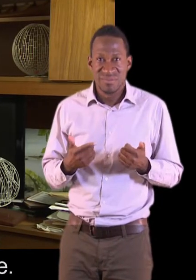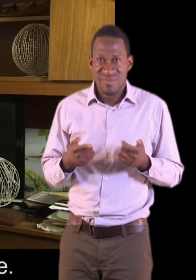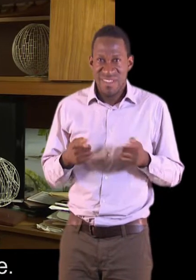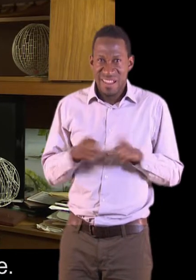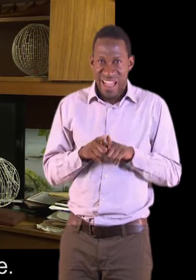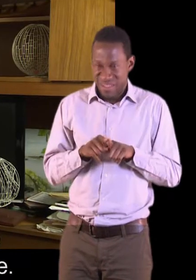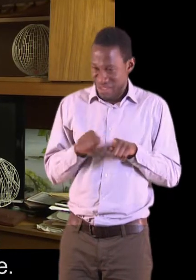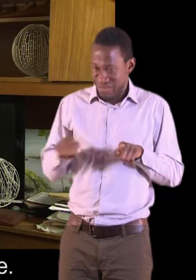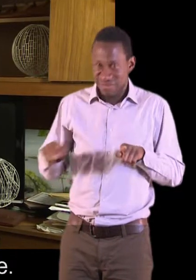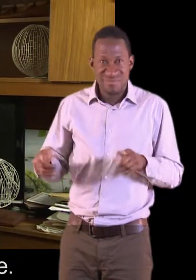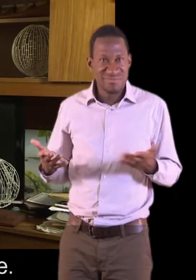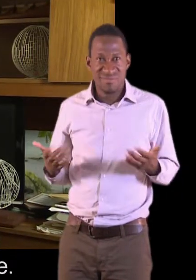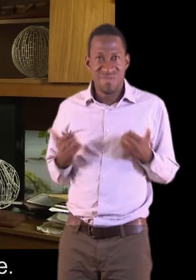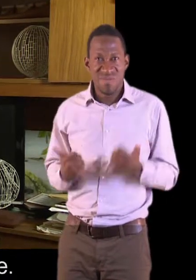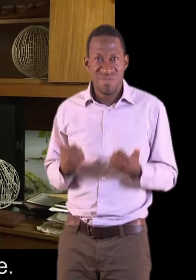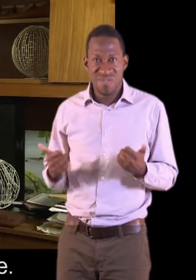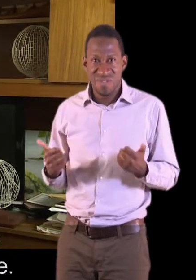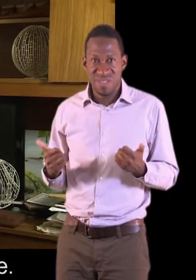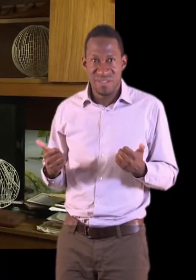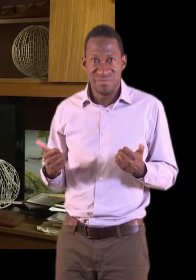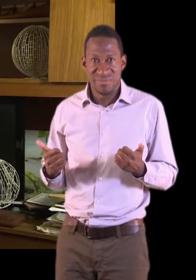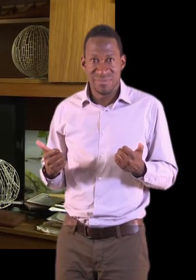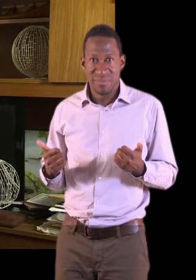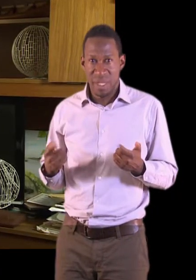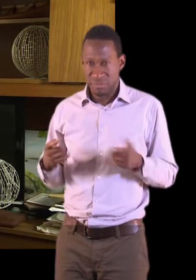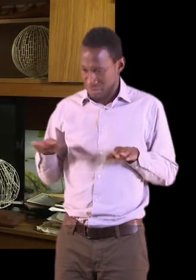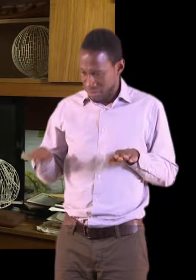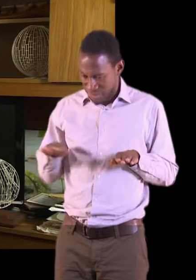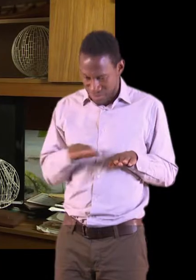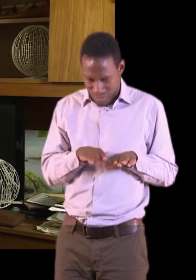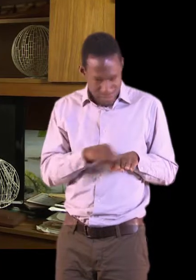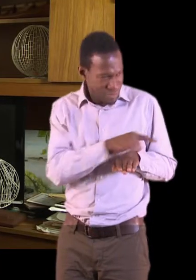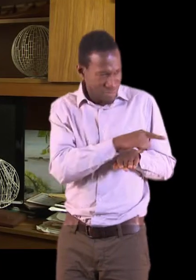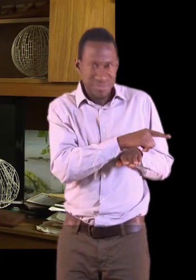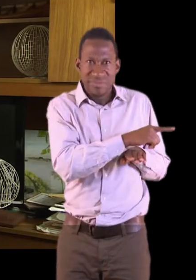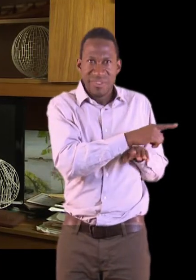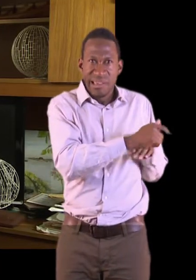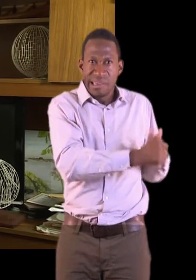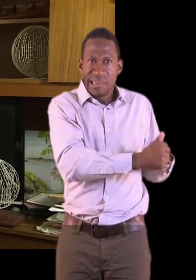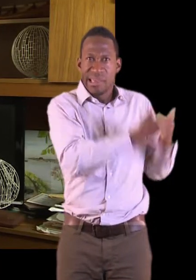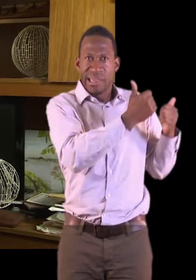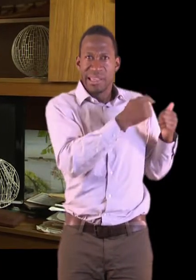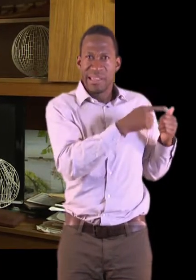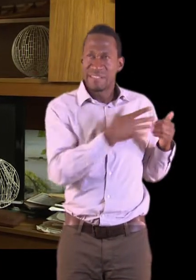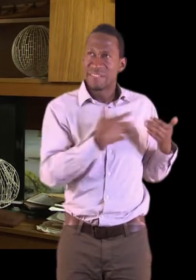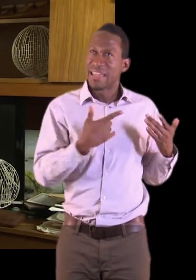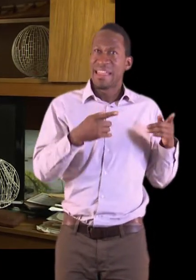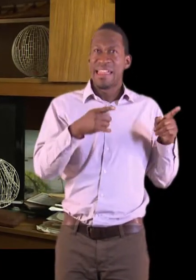room to their opulence. Like a film set, this table was. It was.